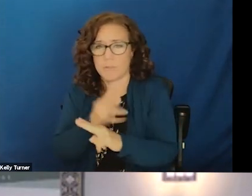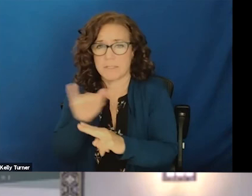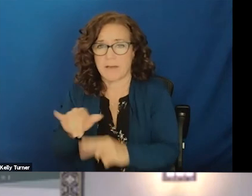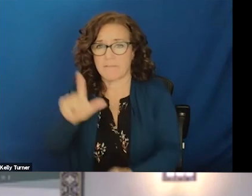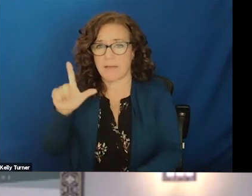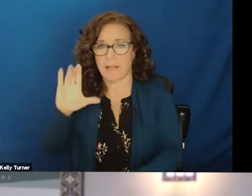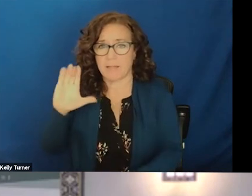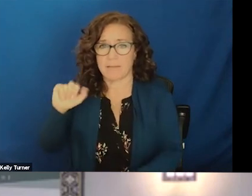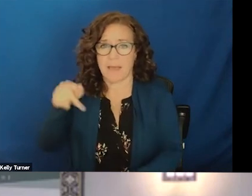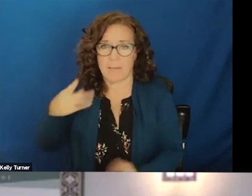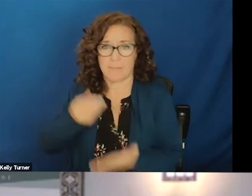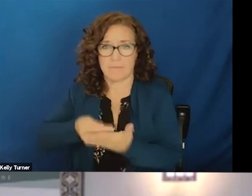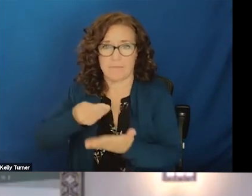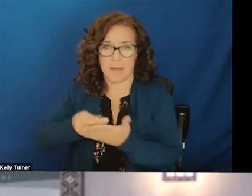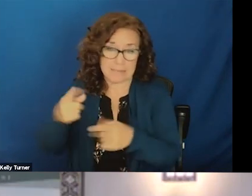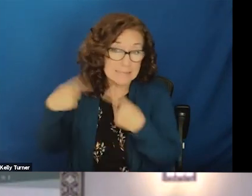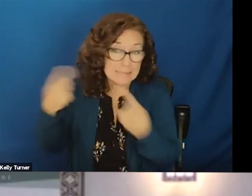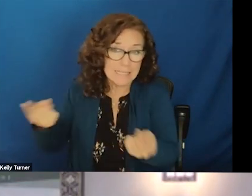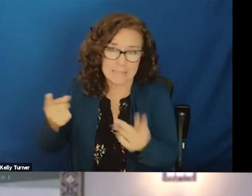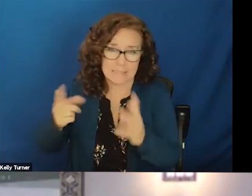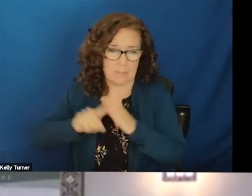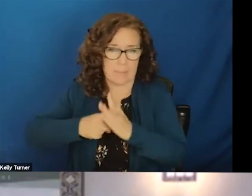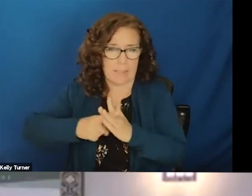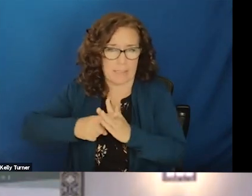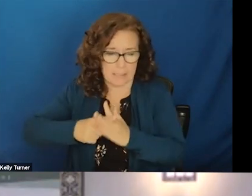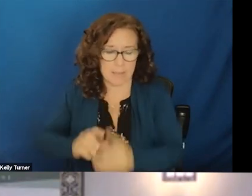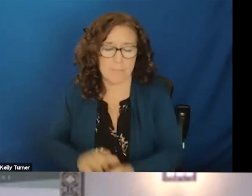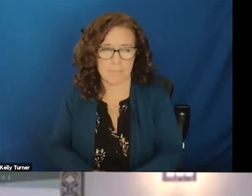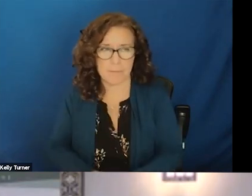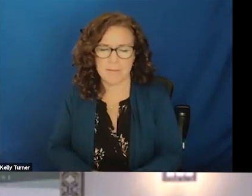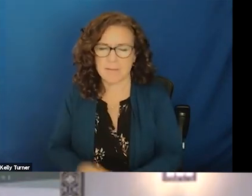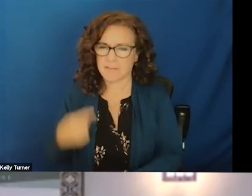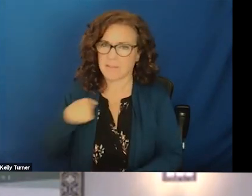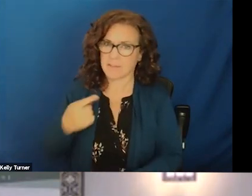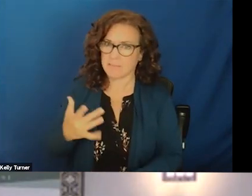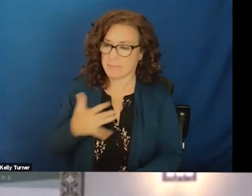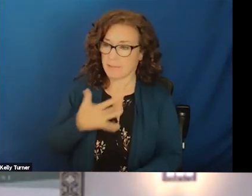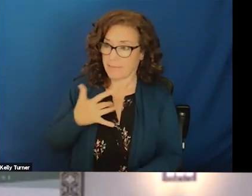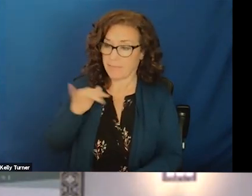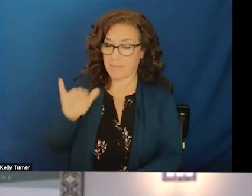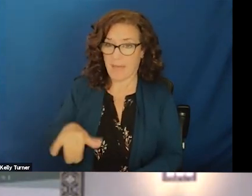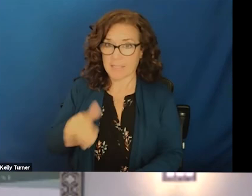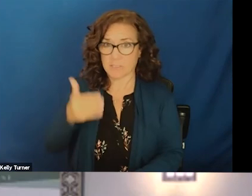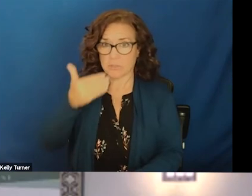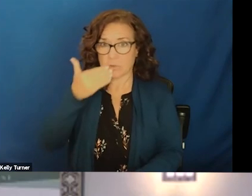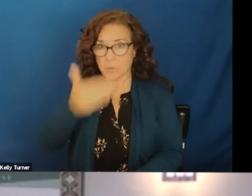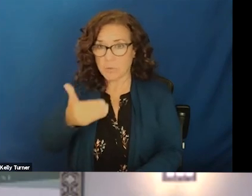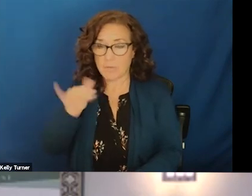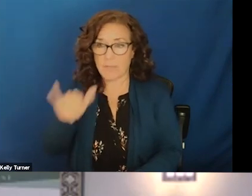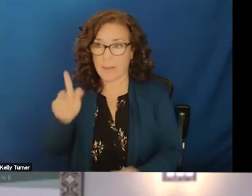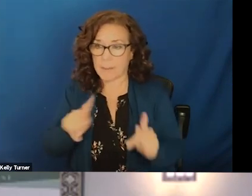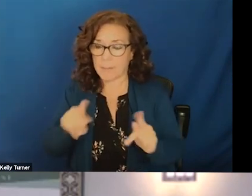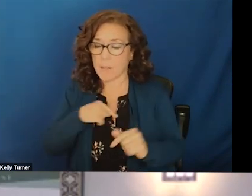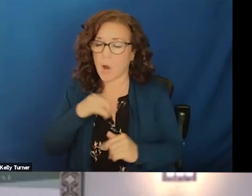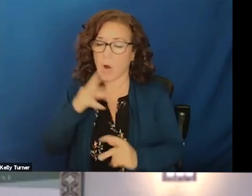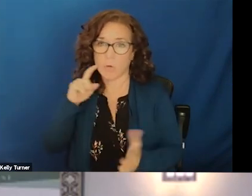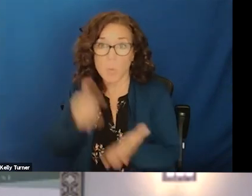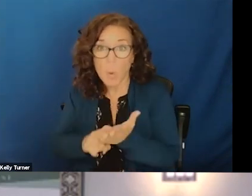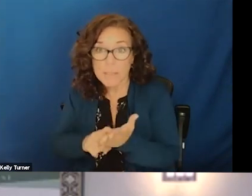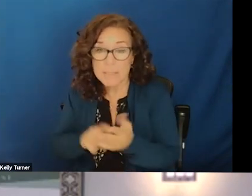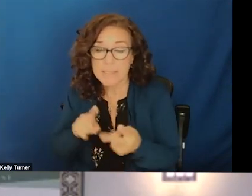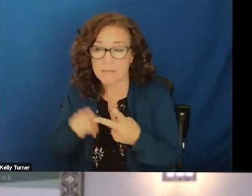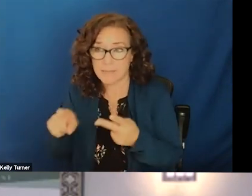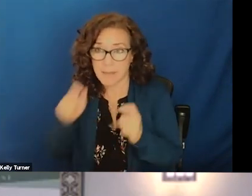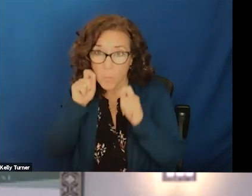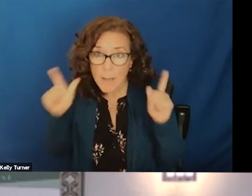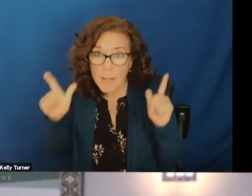its inception. And I think it's a relief to me to see that people are waking up, that they have rights to